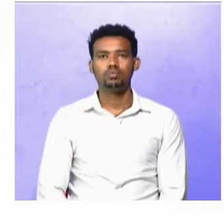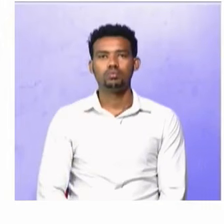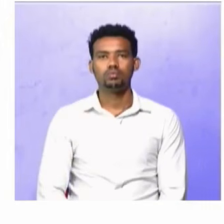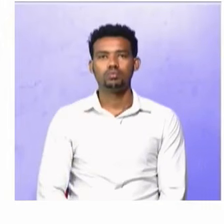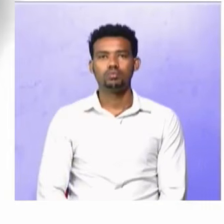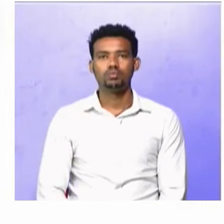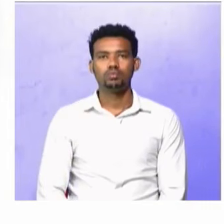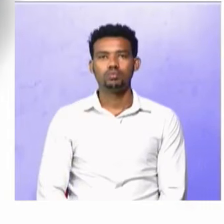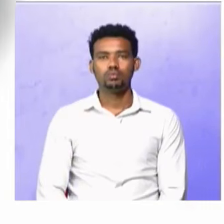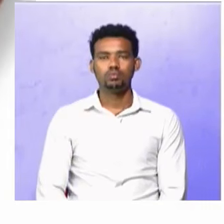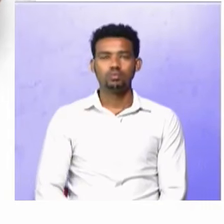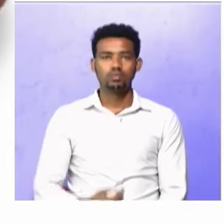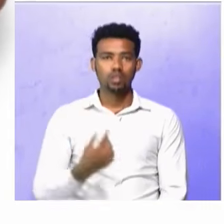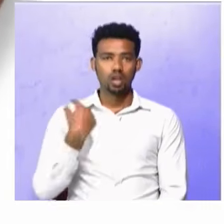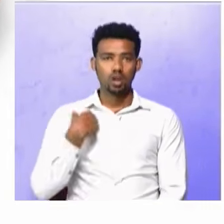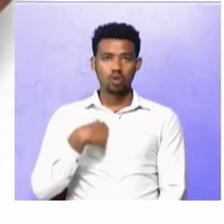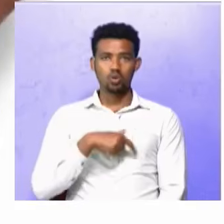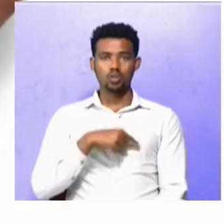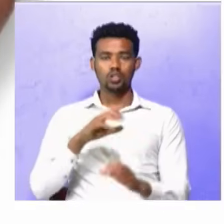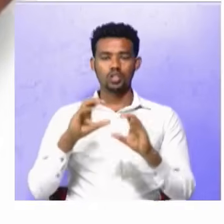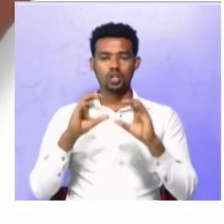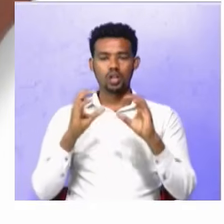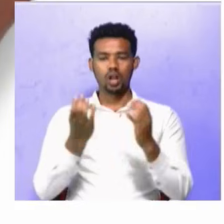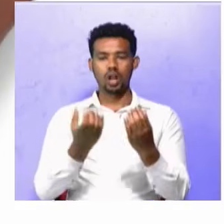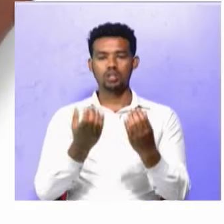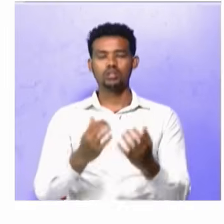in our class.